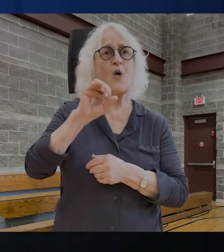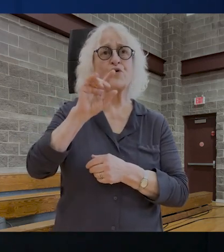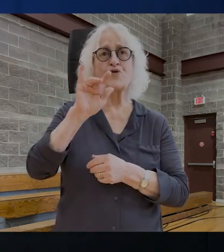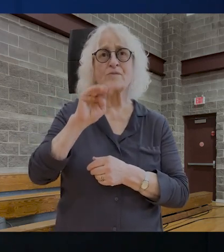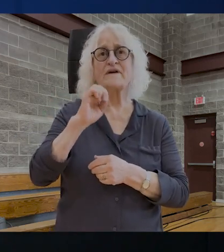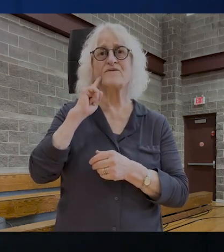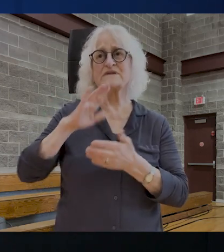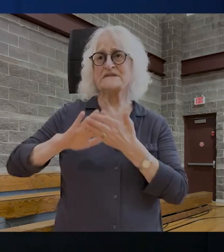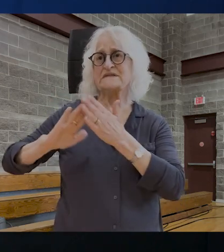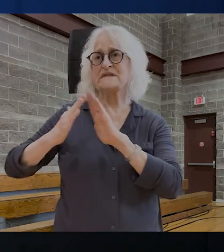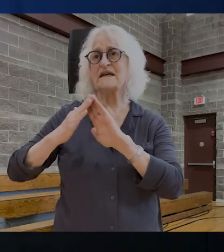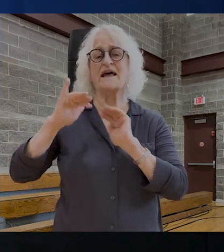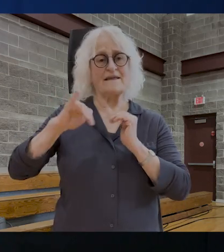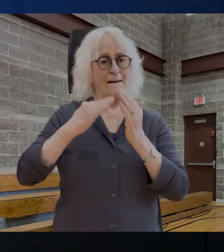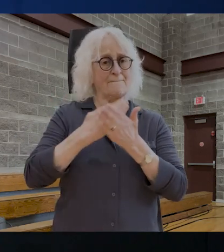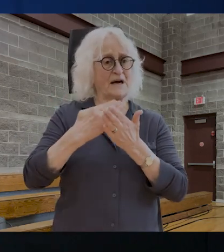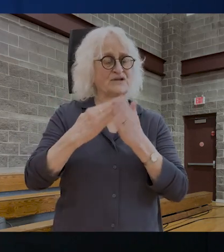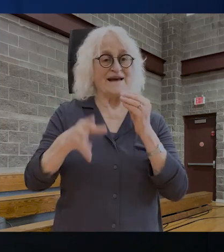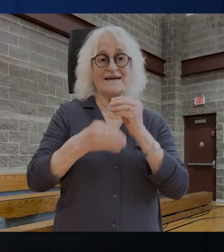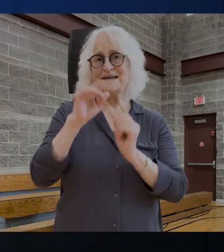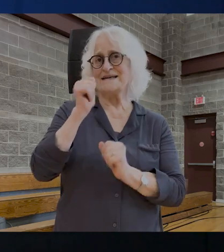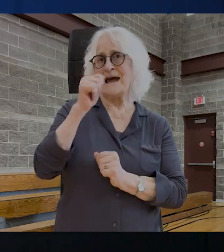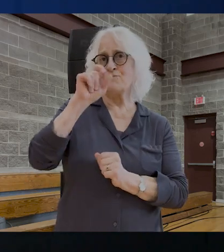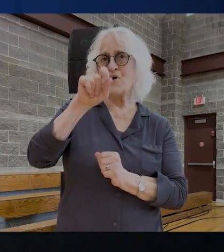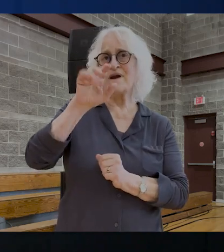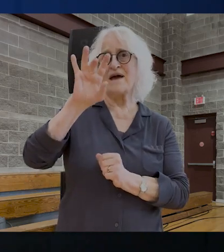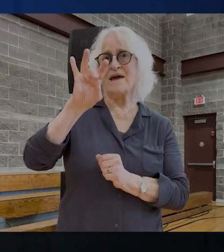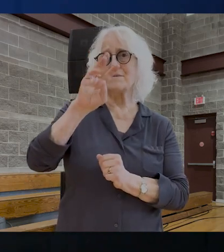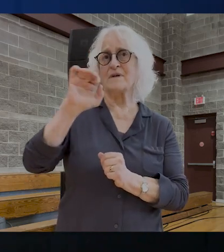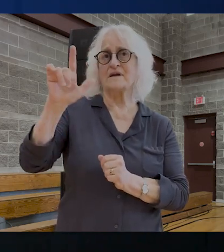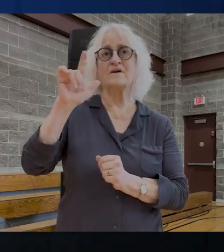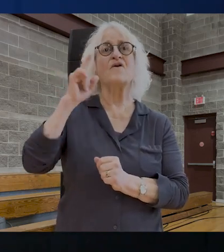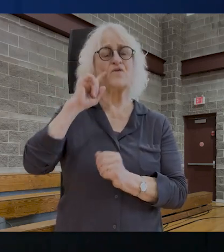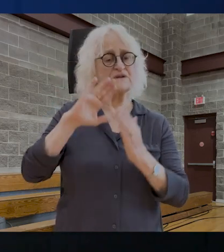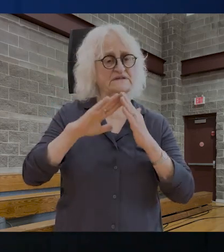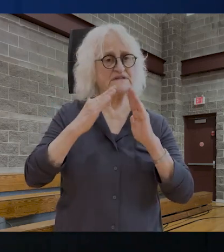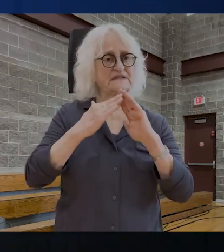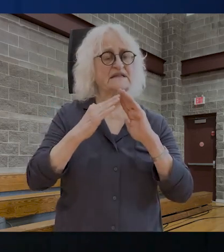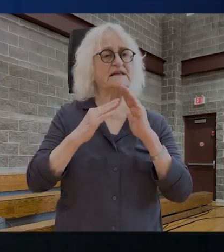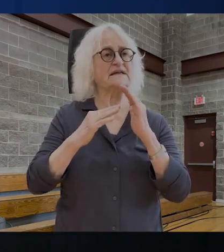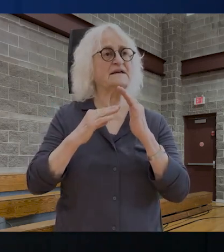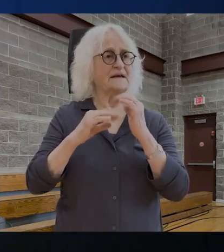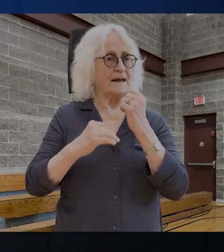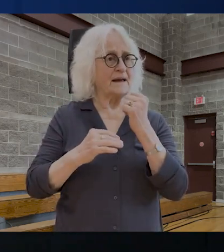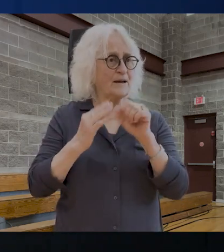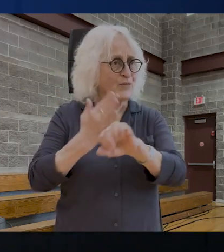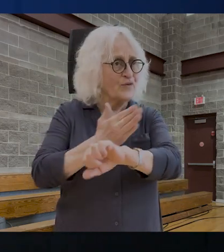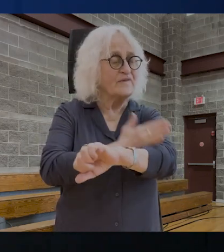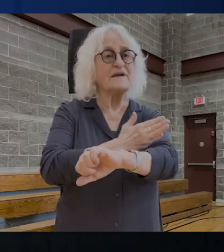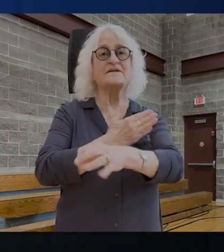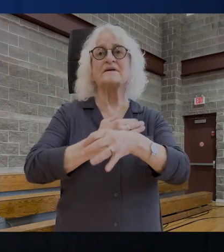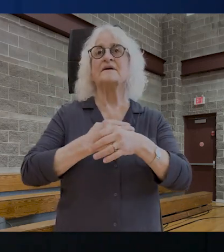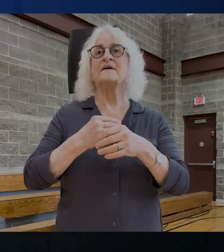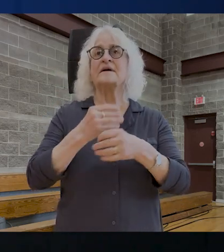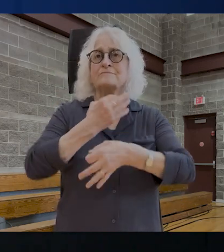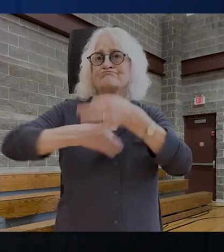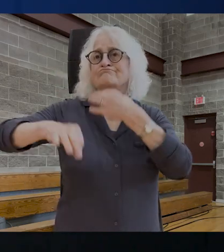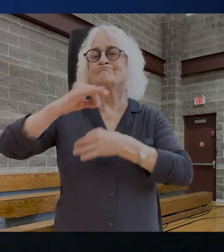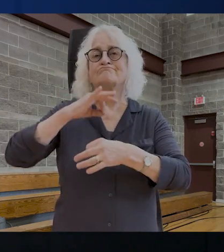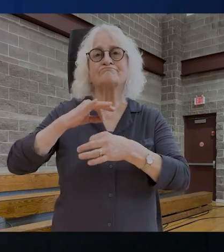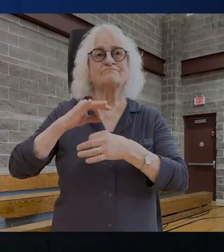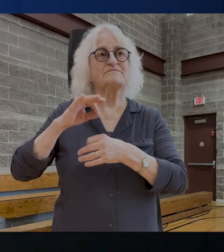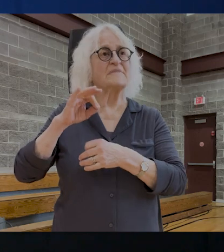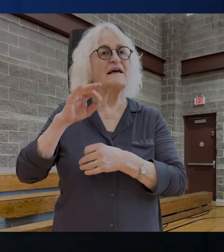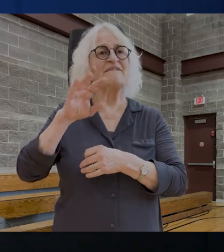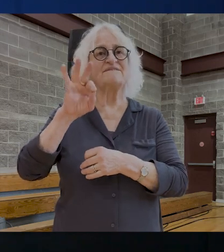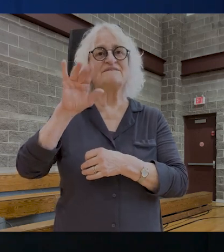the city. This budget's adding $10.8 million for facility improvements. It continues replacement of city fleet